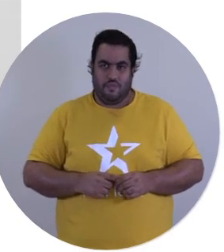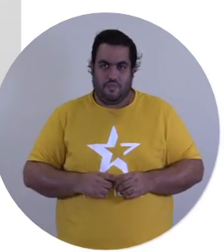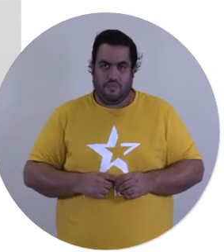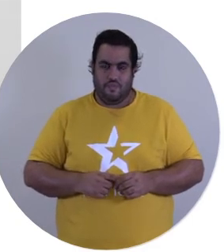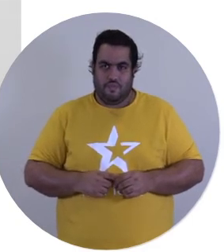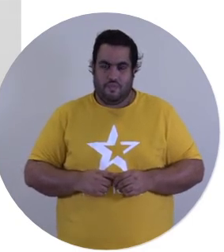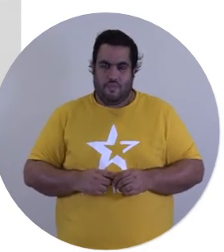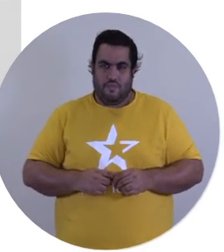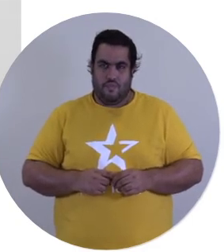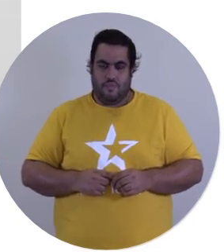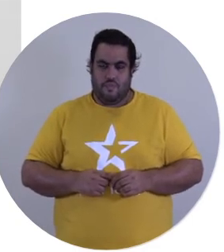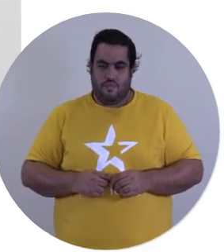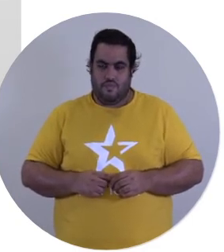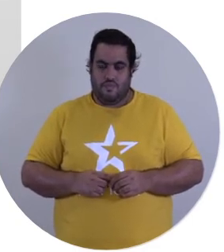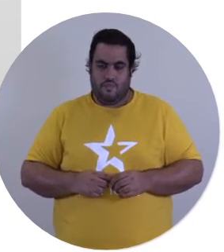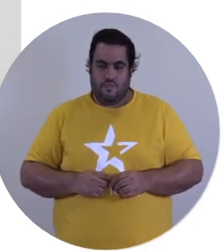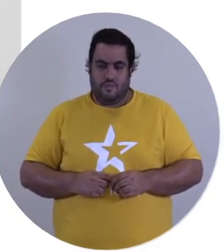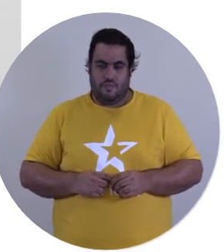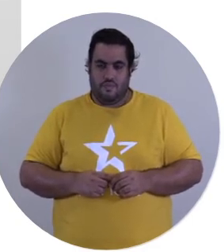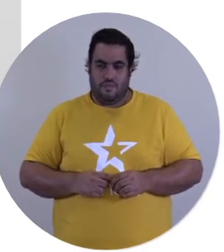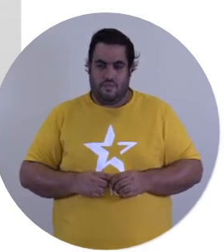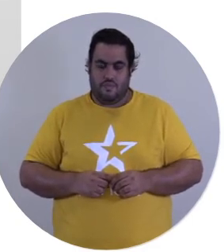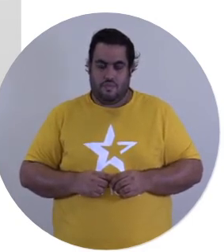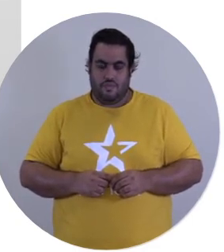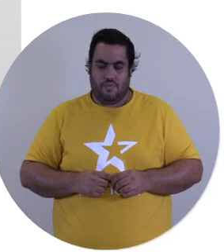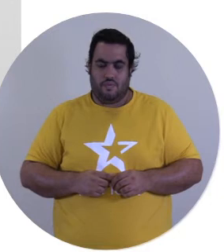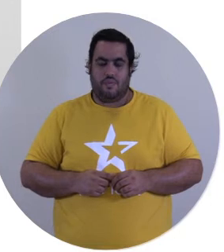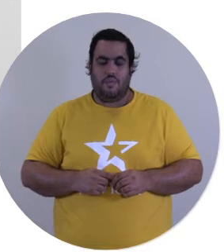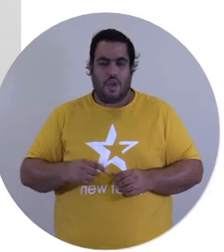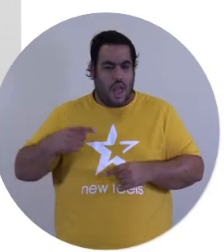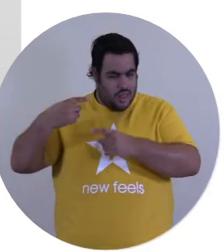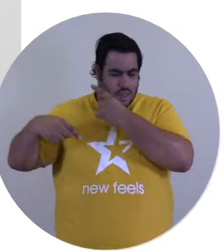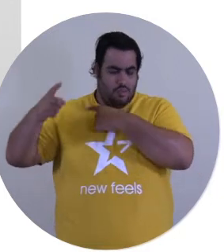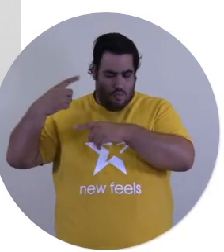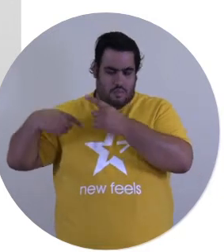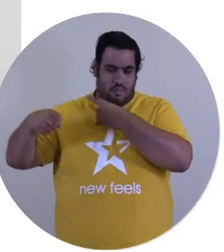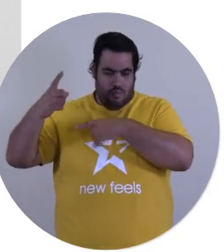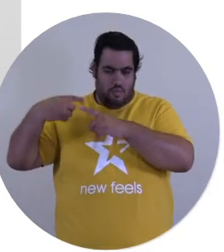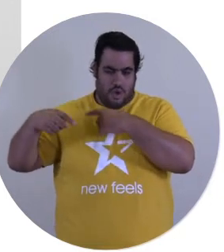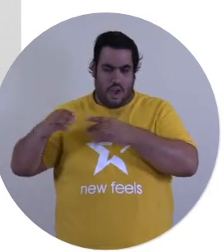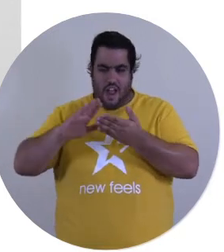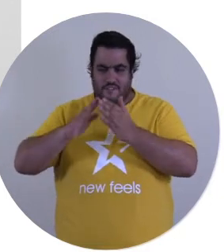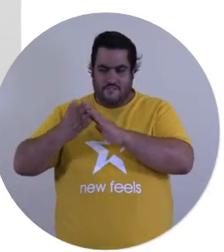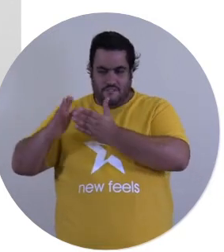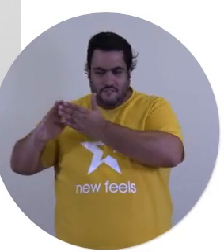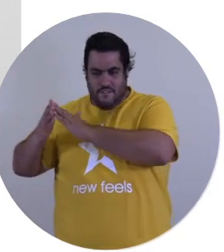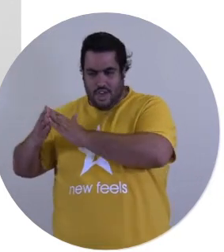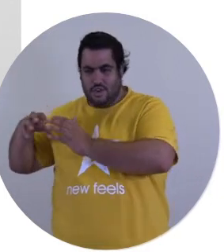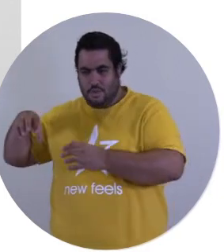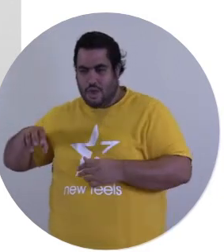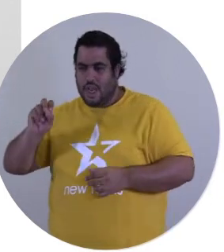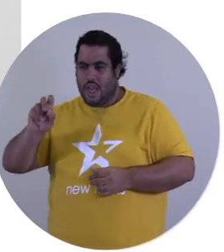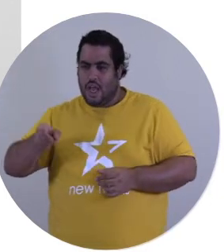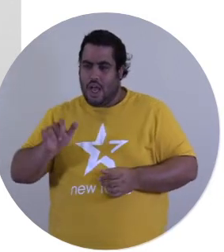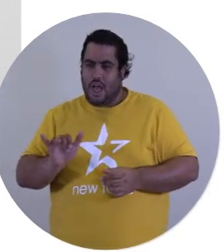living in a village or a country? There are many advantages of living in a village, like having fresh air, peace and